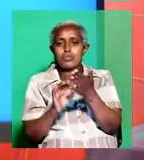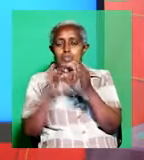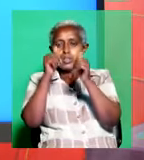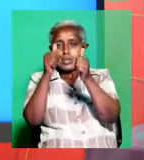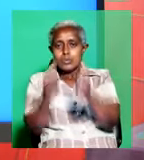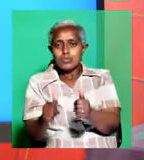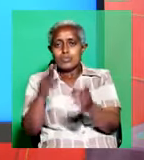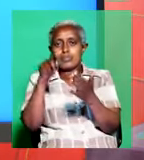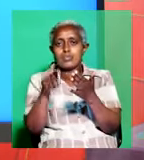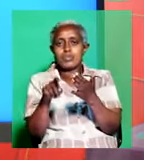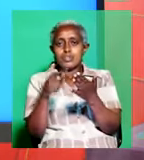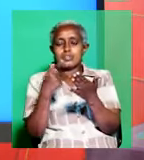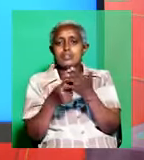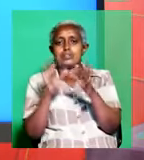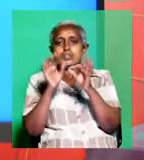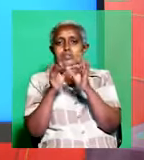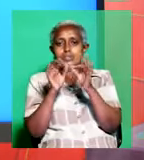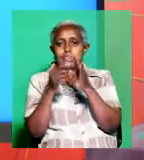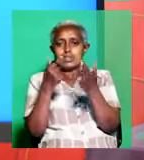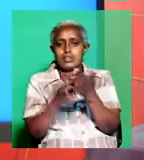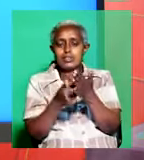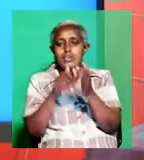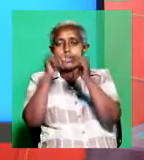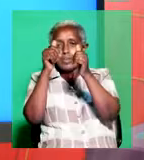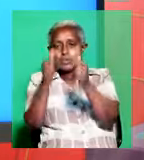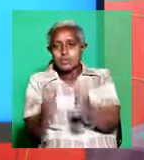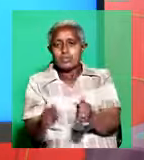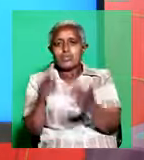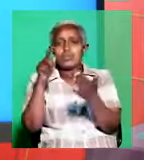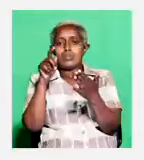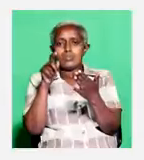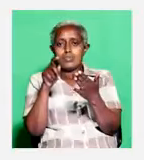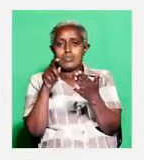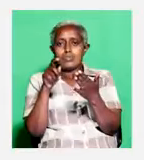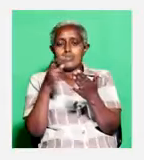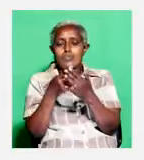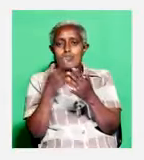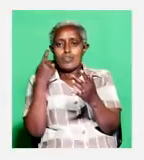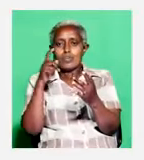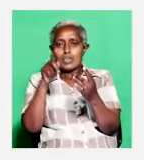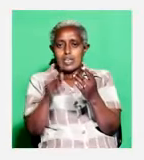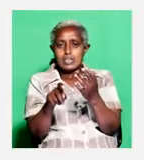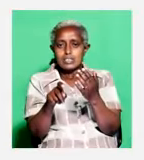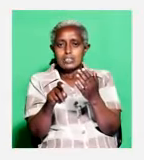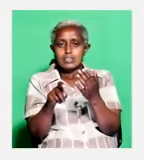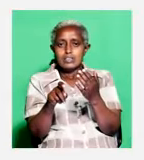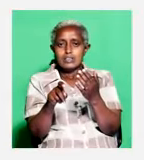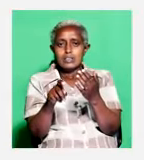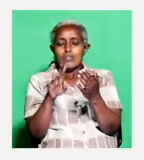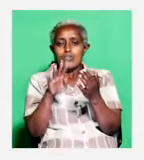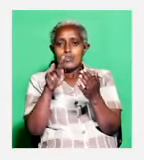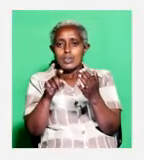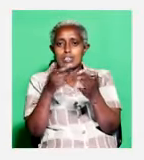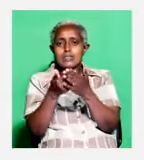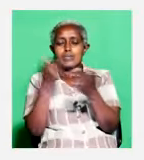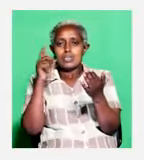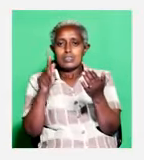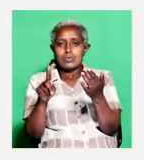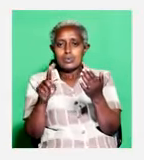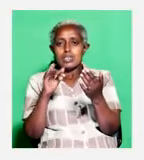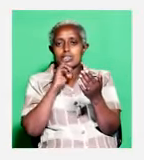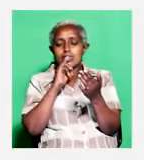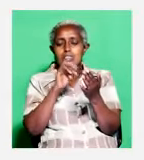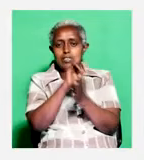of x, we can define here absolute value of 4x minus 1